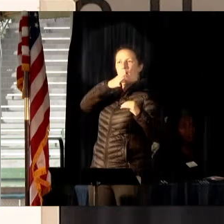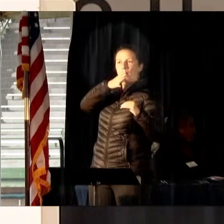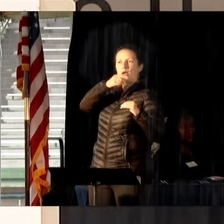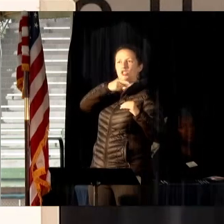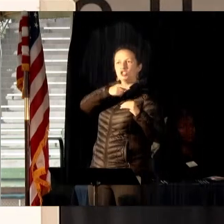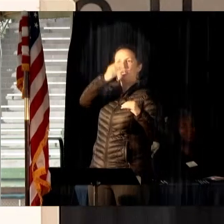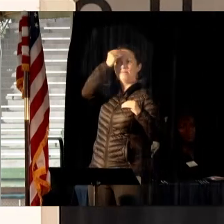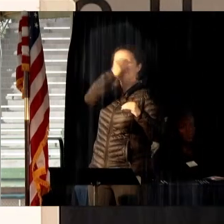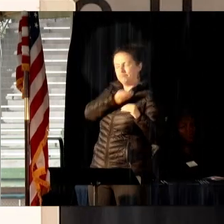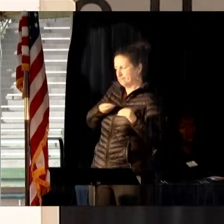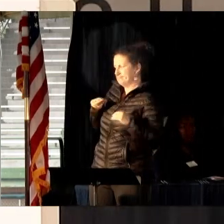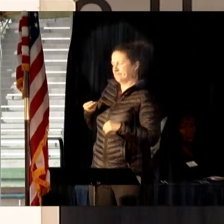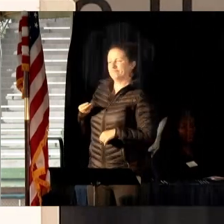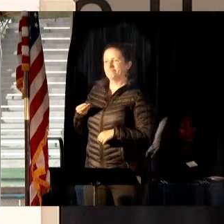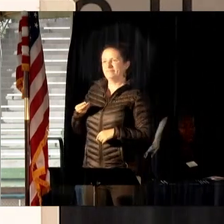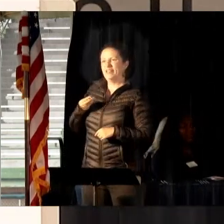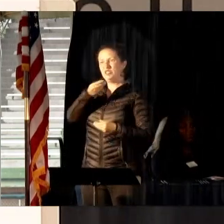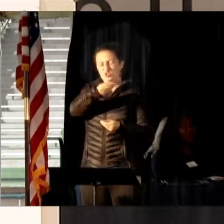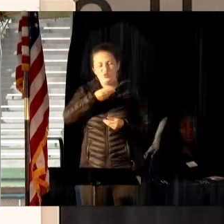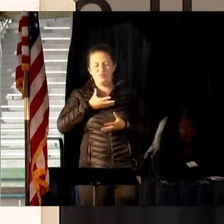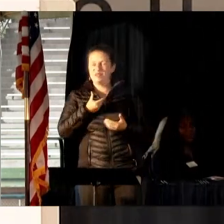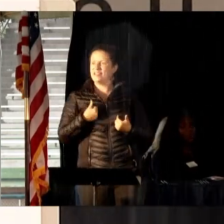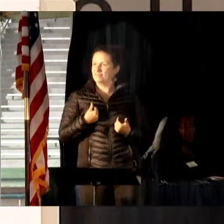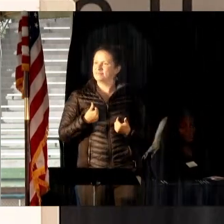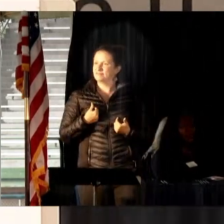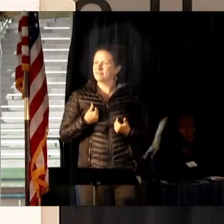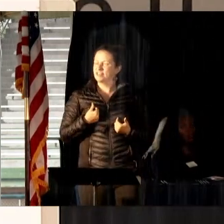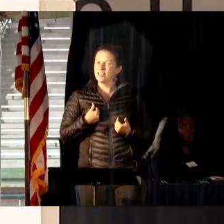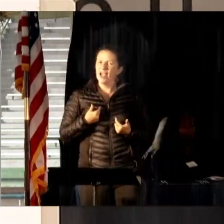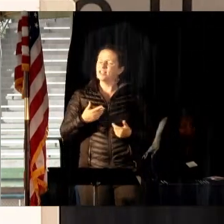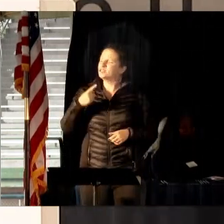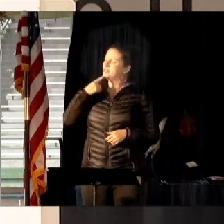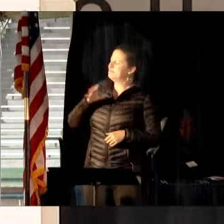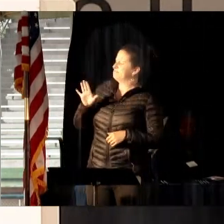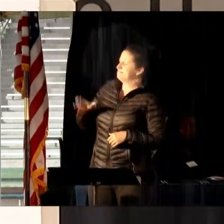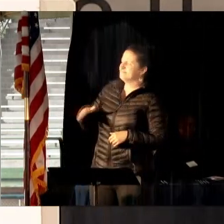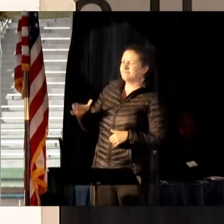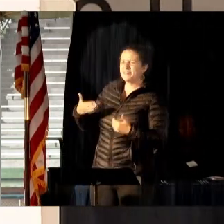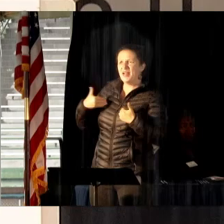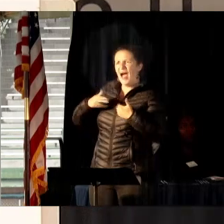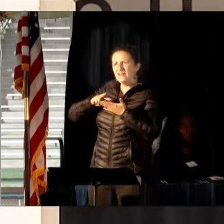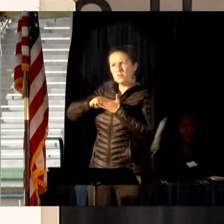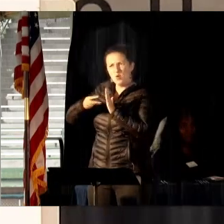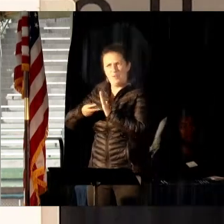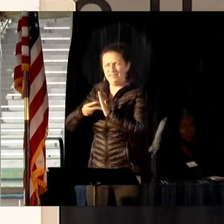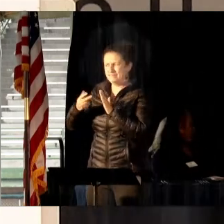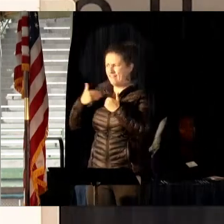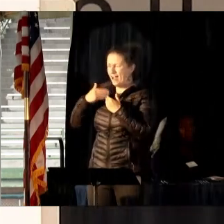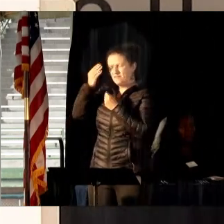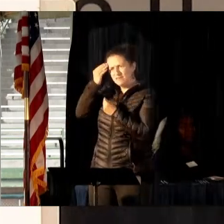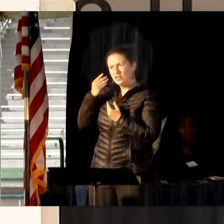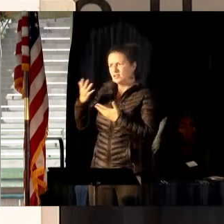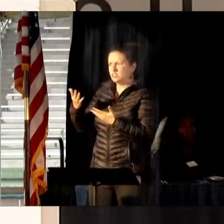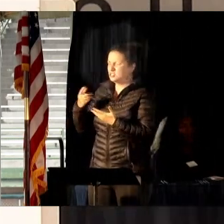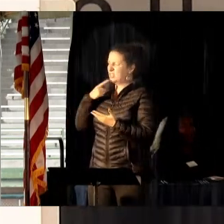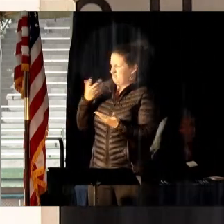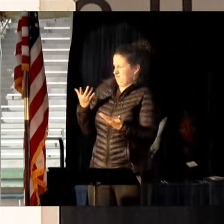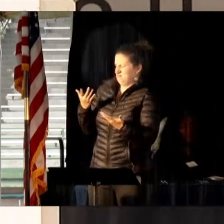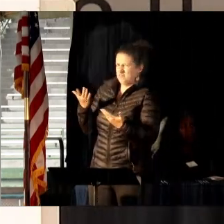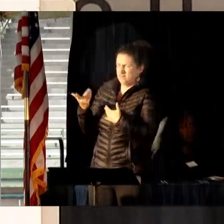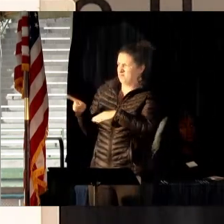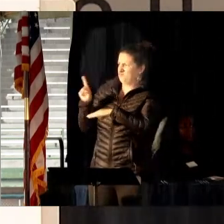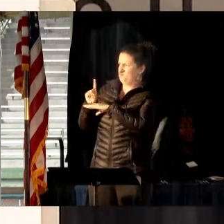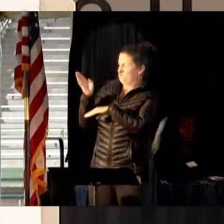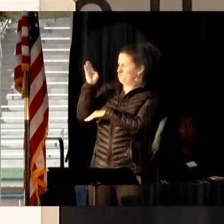moment. And the conversation I had when asking about him resurfaced. And so she said, so what if you fail?